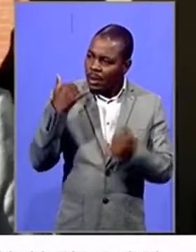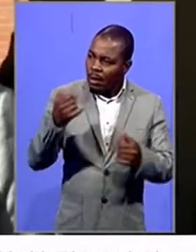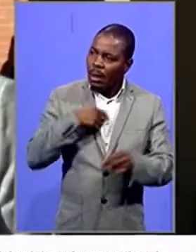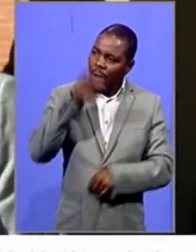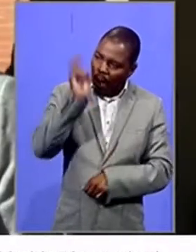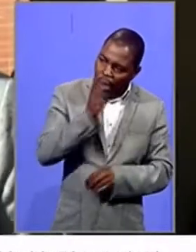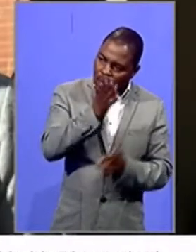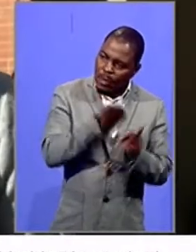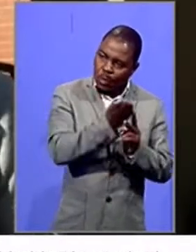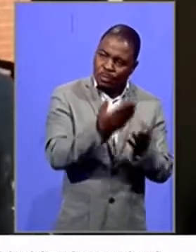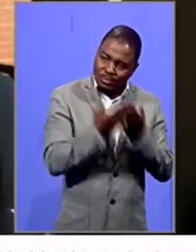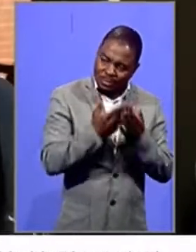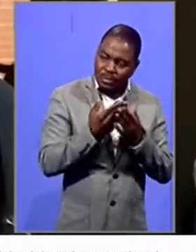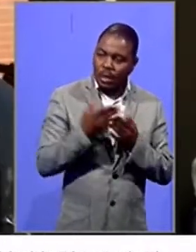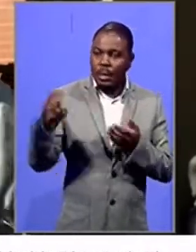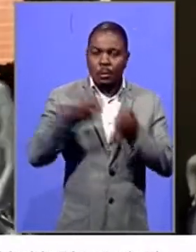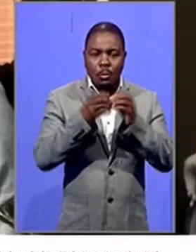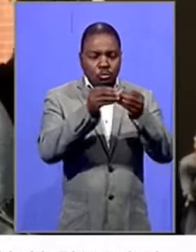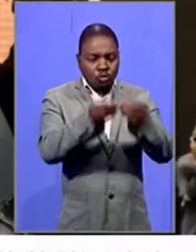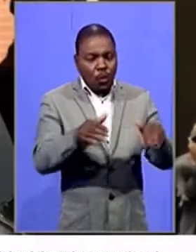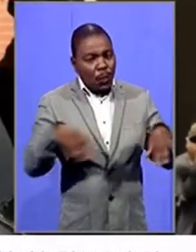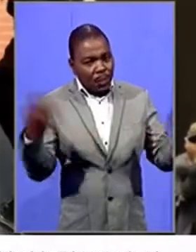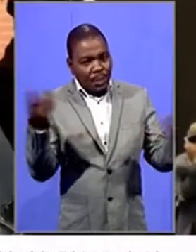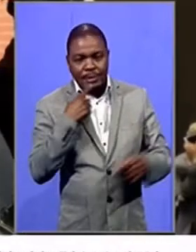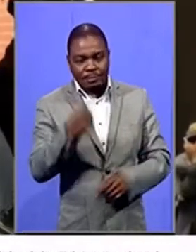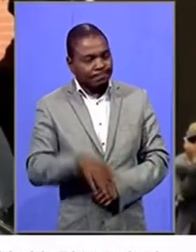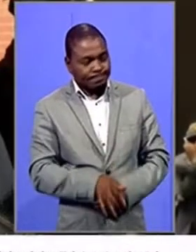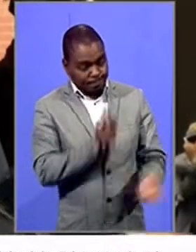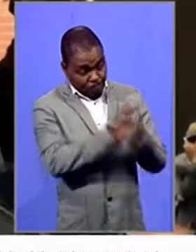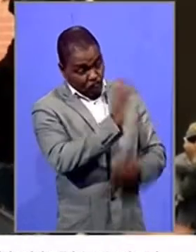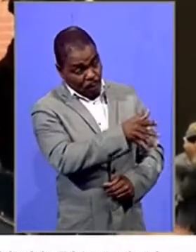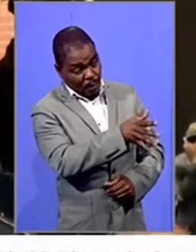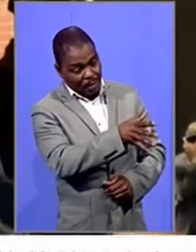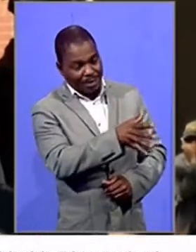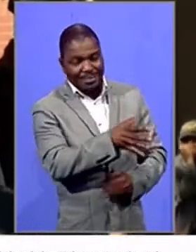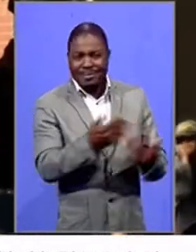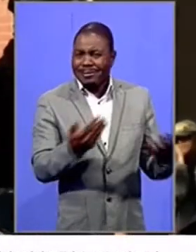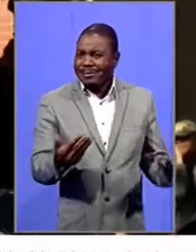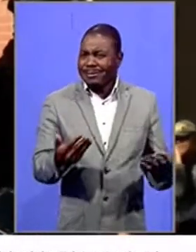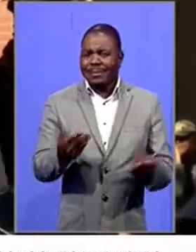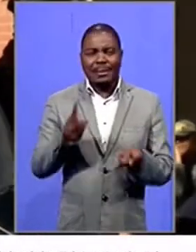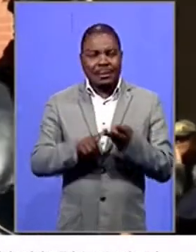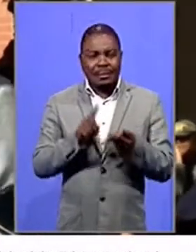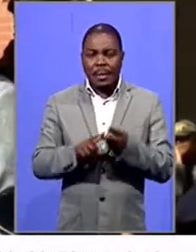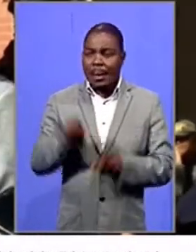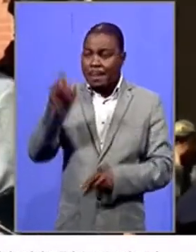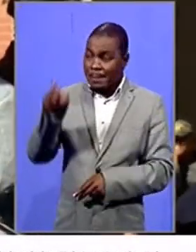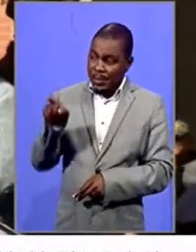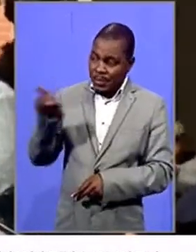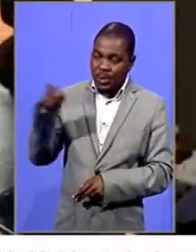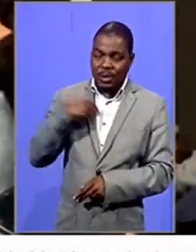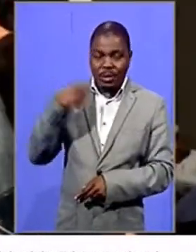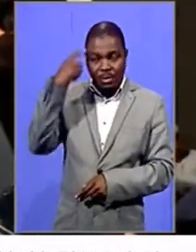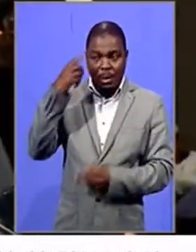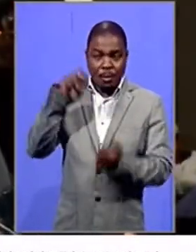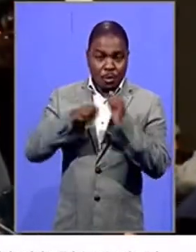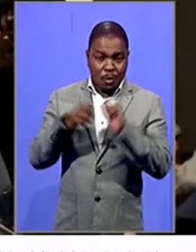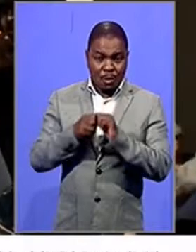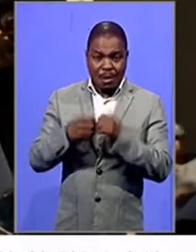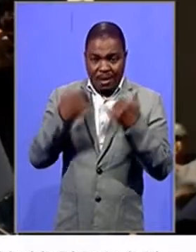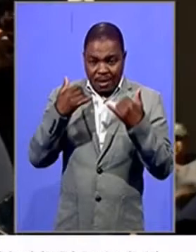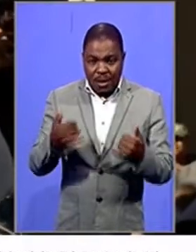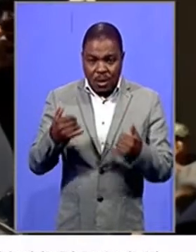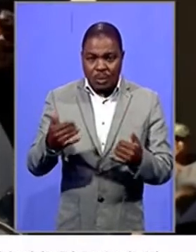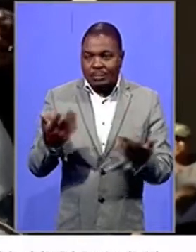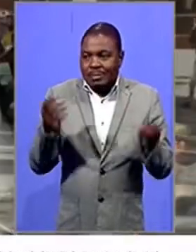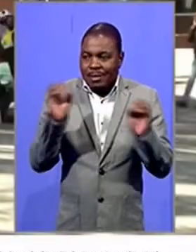module hona lo re ba lokise di marks ba re tlo tebe ene motho ene le ngore ka lebaka la high rip mona re le bothatembo ha hona letho